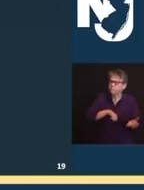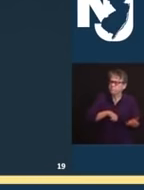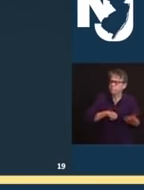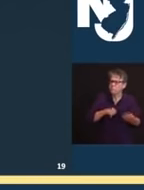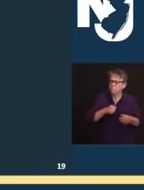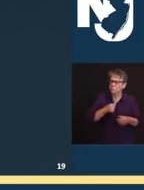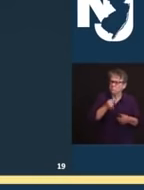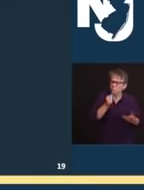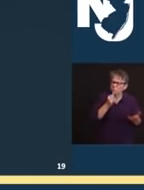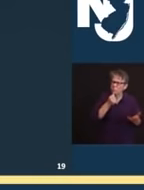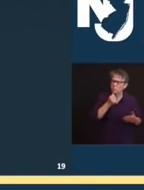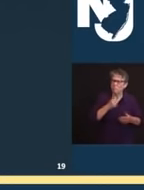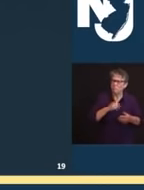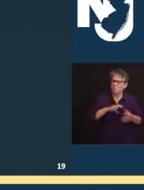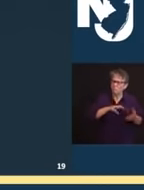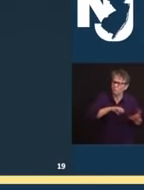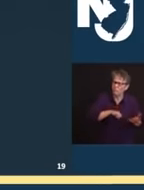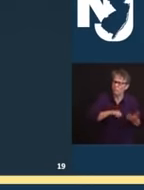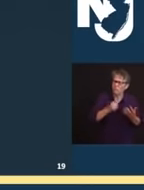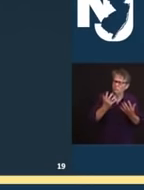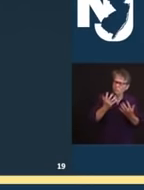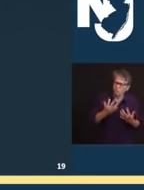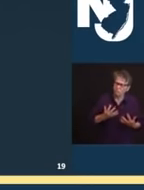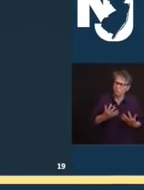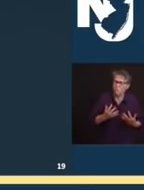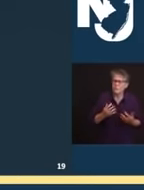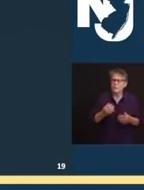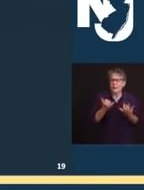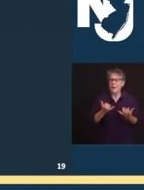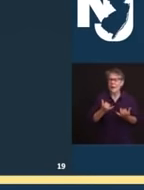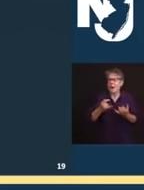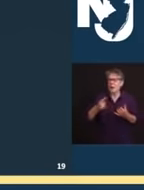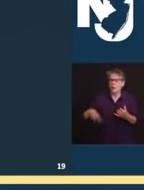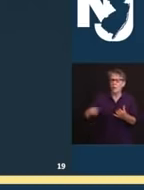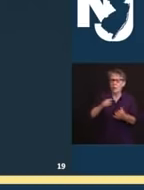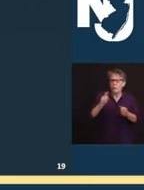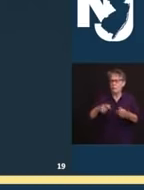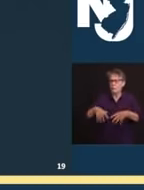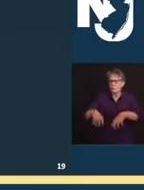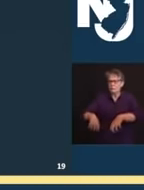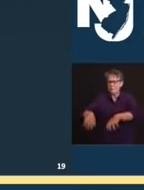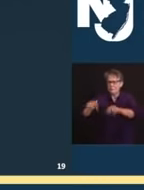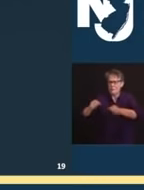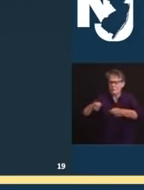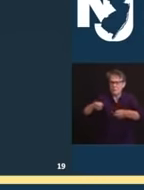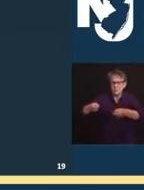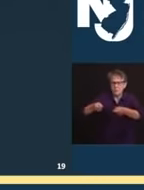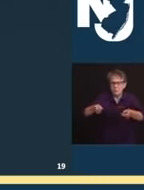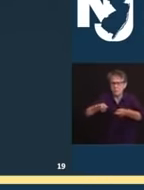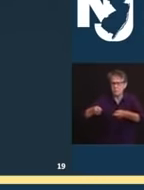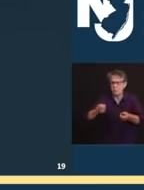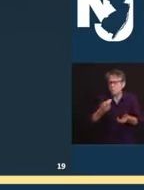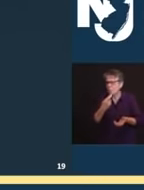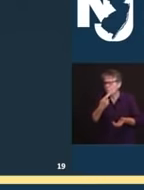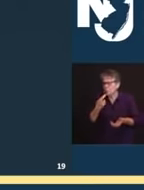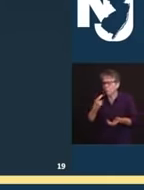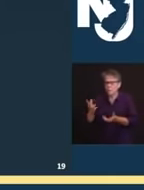Talk. So Tammy and I on Saturday night with other family members showed up in Islin and had a delightful dinner. Looked them up,